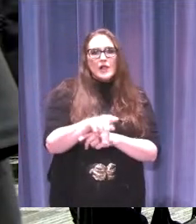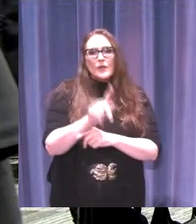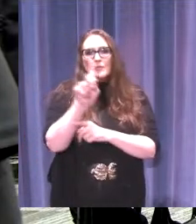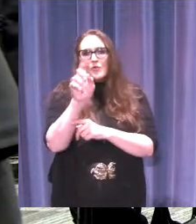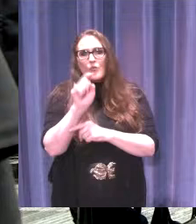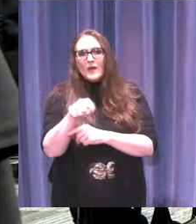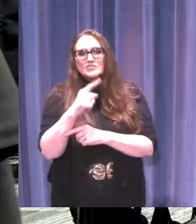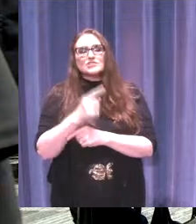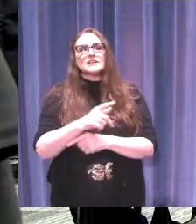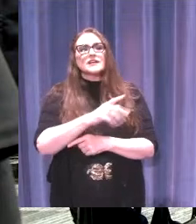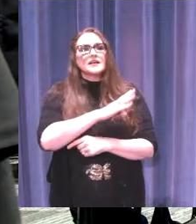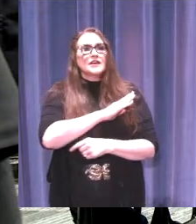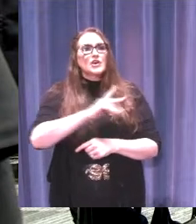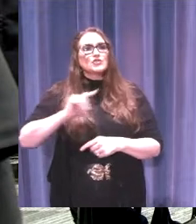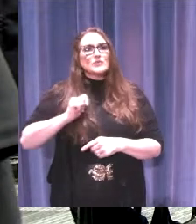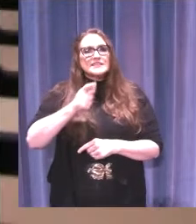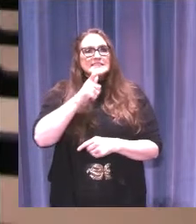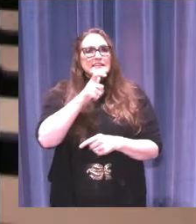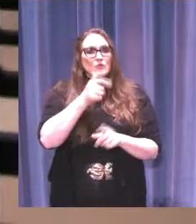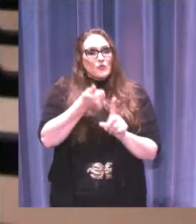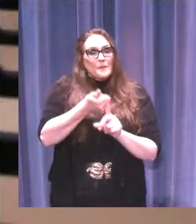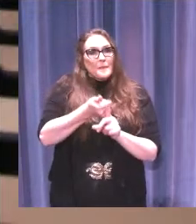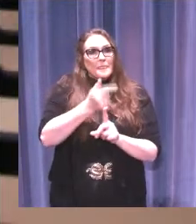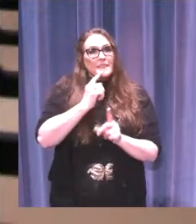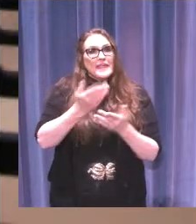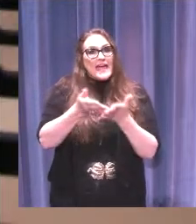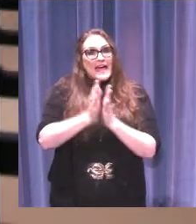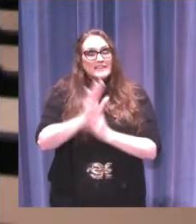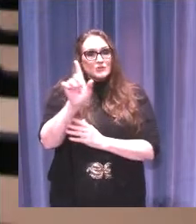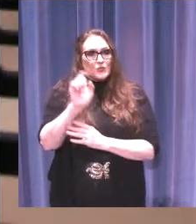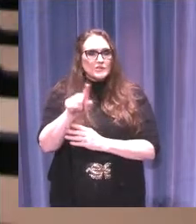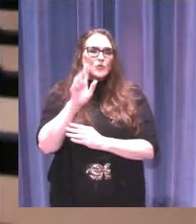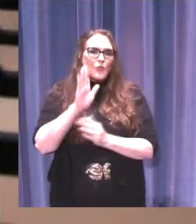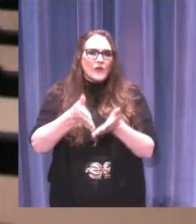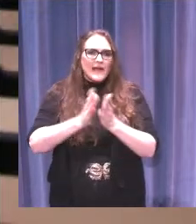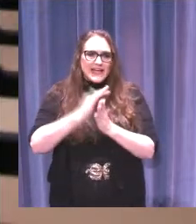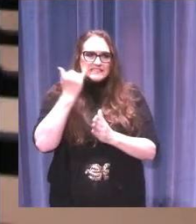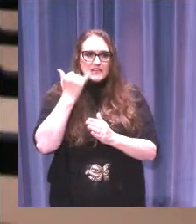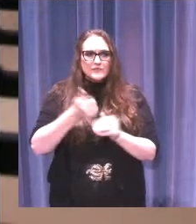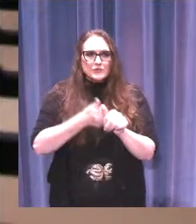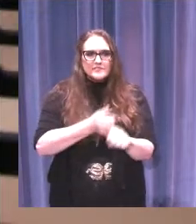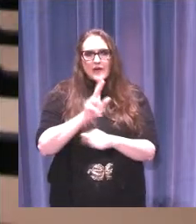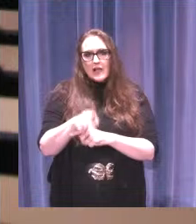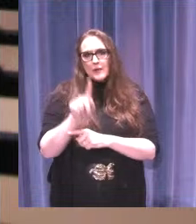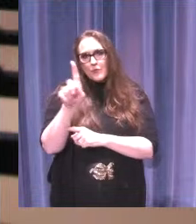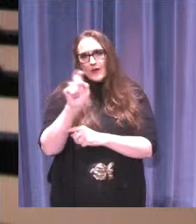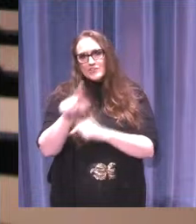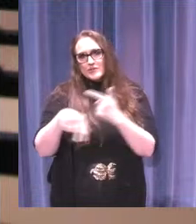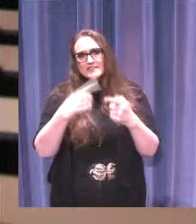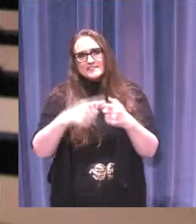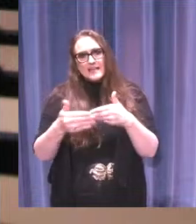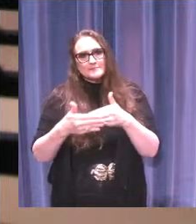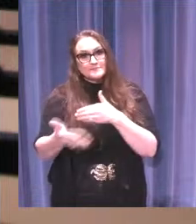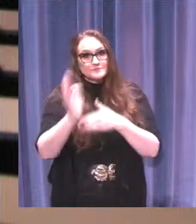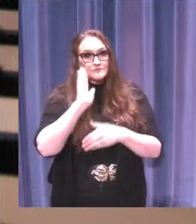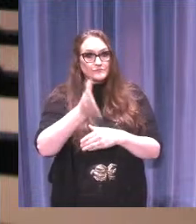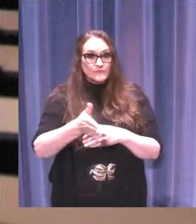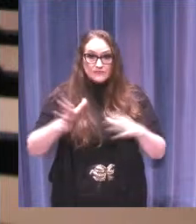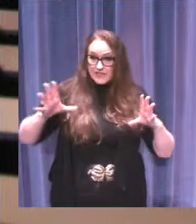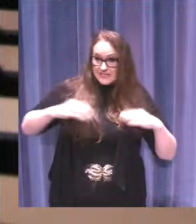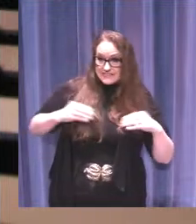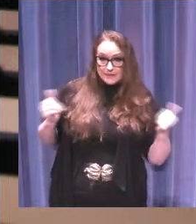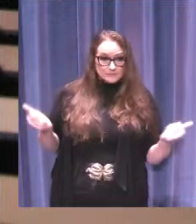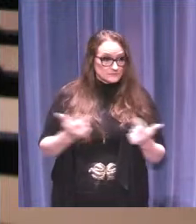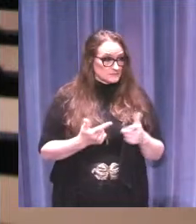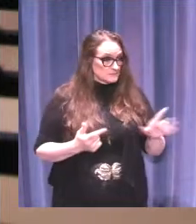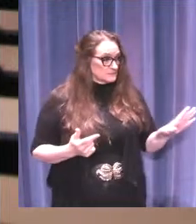the trustee that asked the question will ask if there are follow-up questions, and then we will go from there. Is that acceptable to each